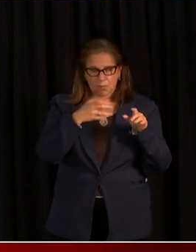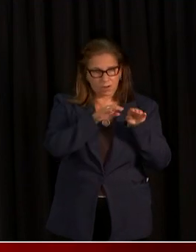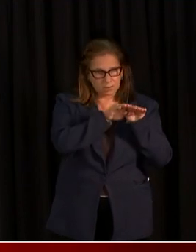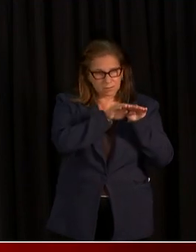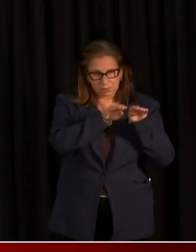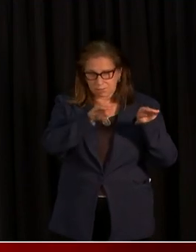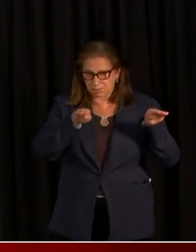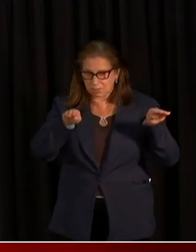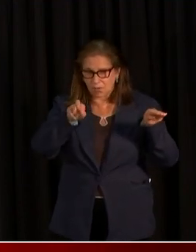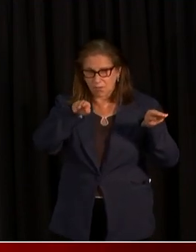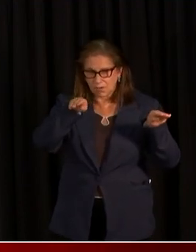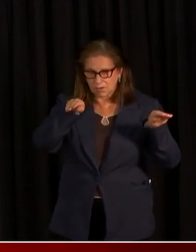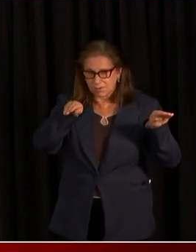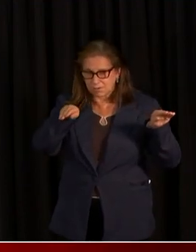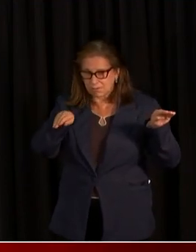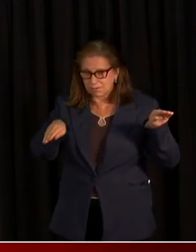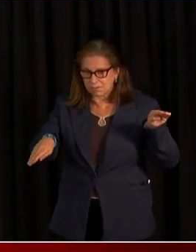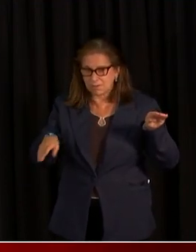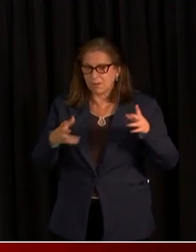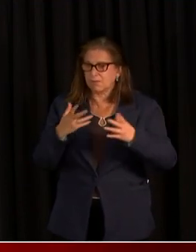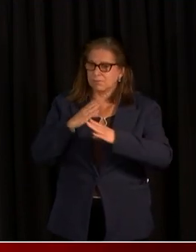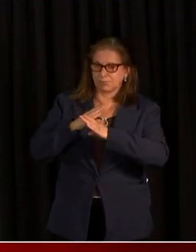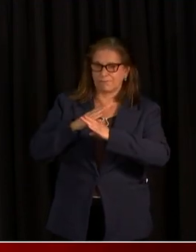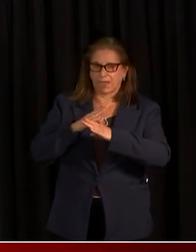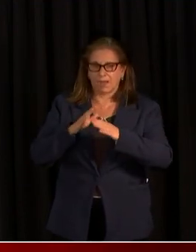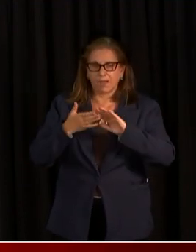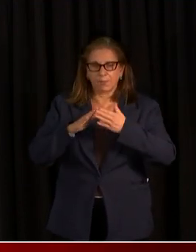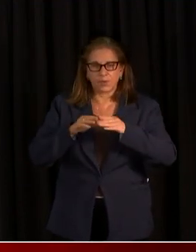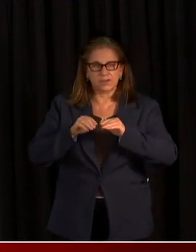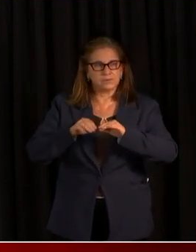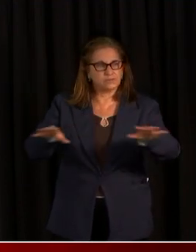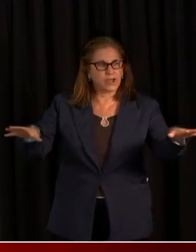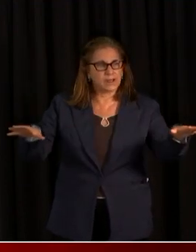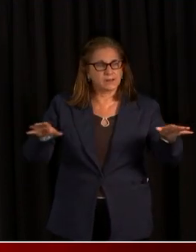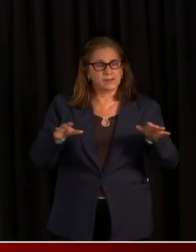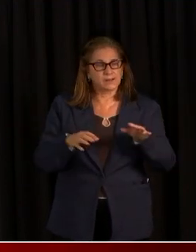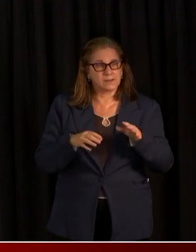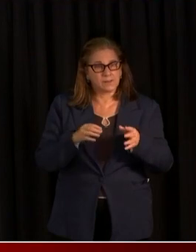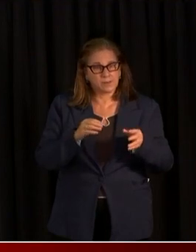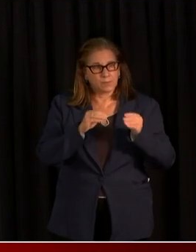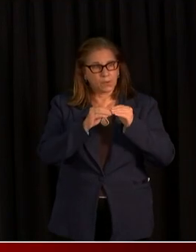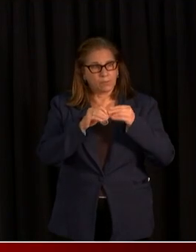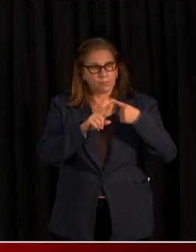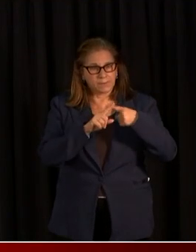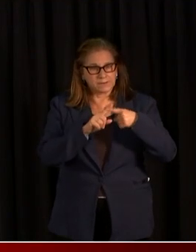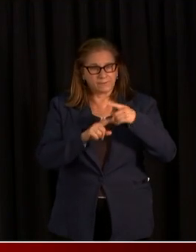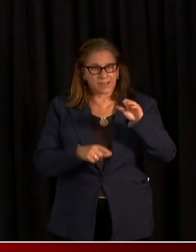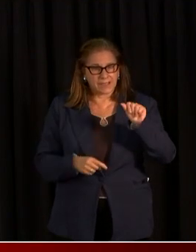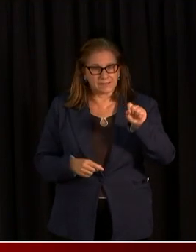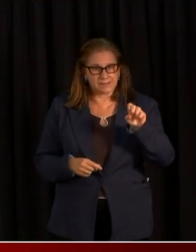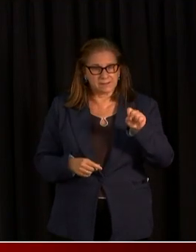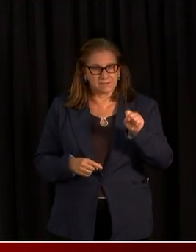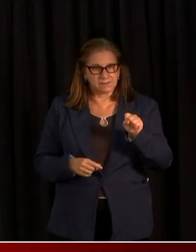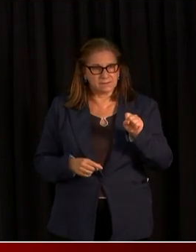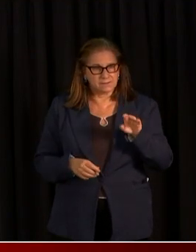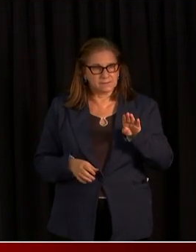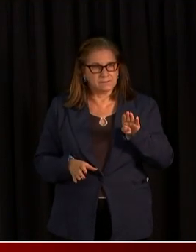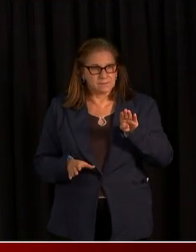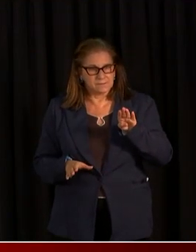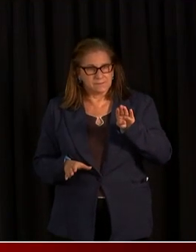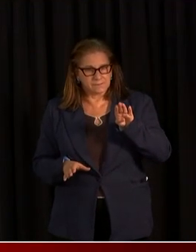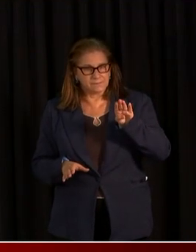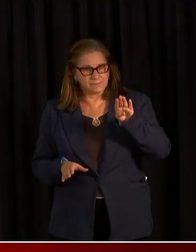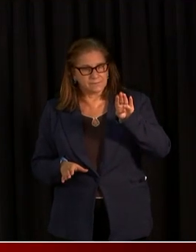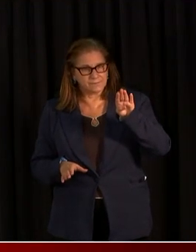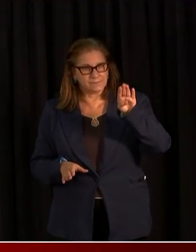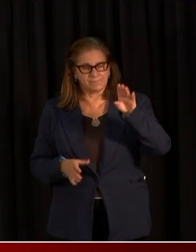in community spread, the number of cases that we do see and our peaks are above the first